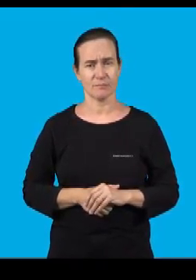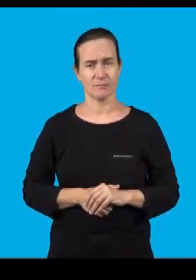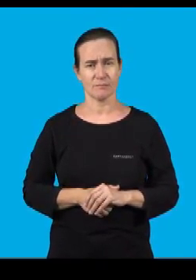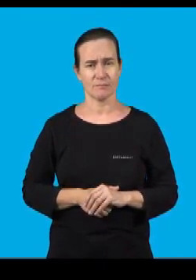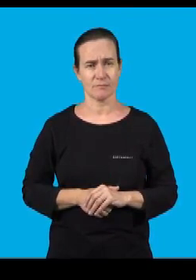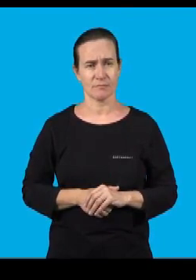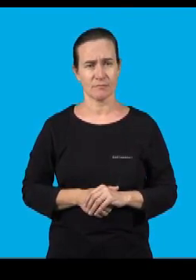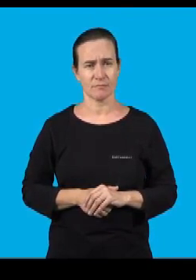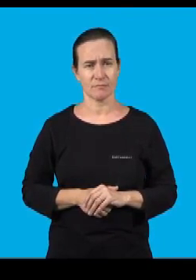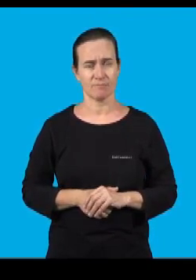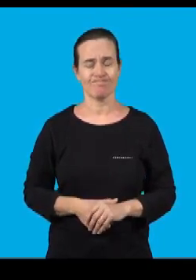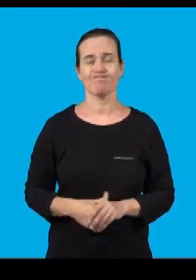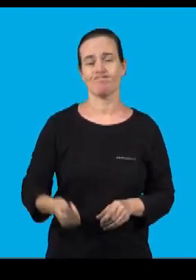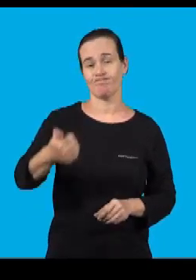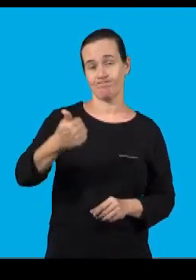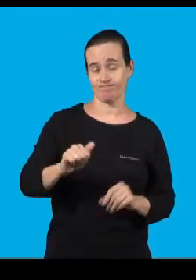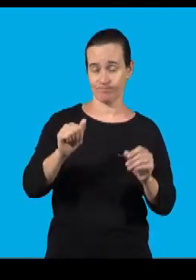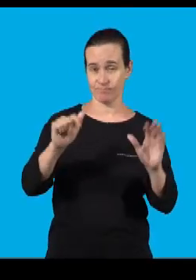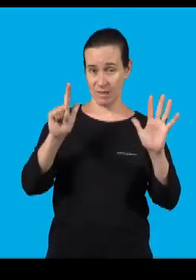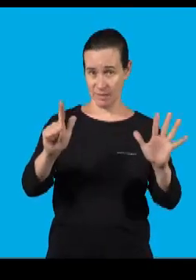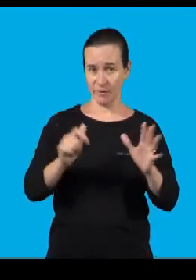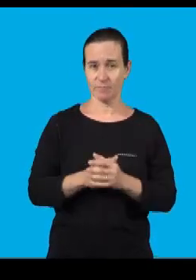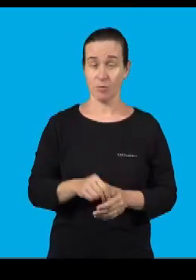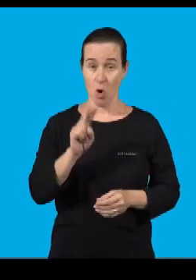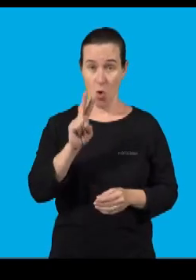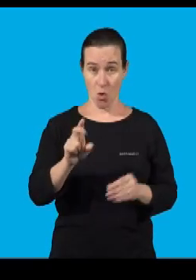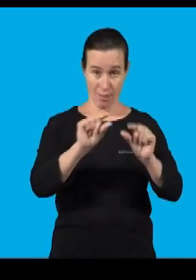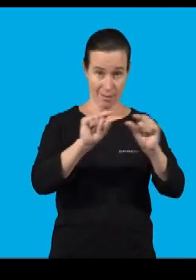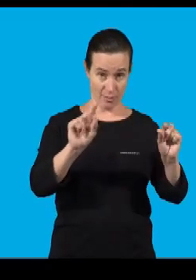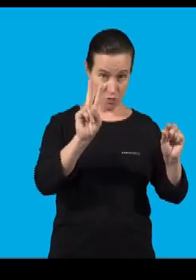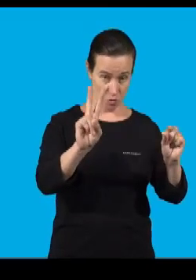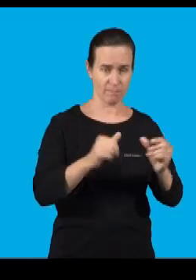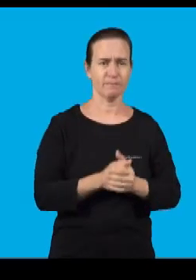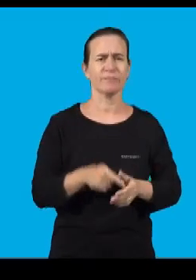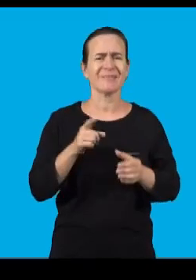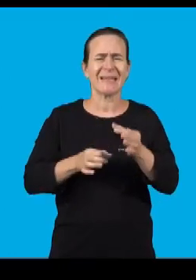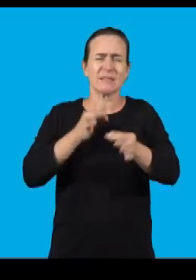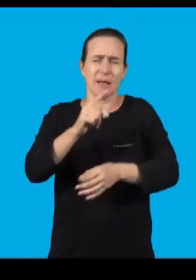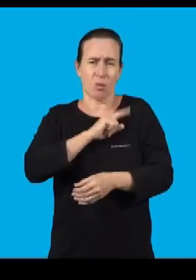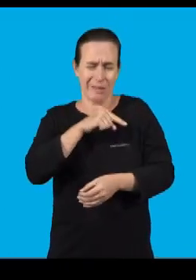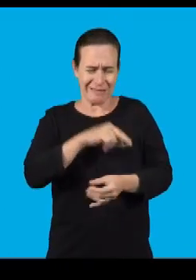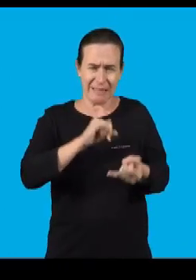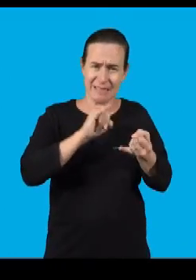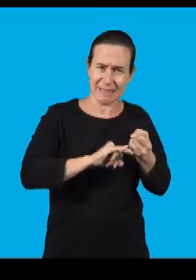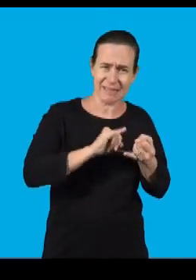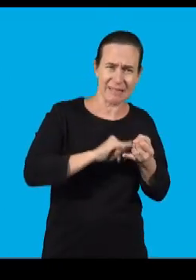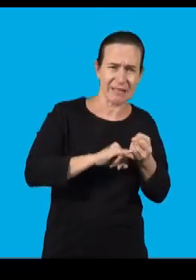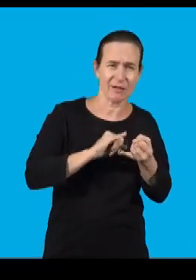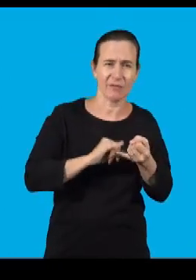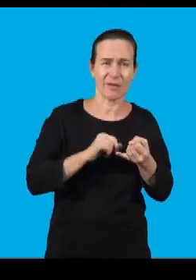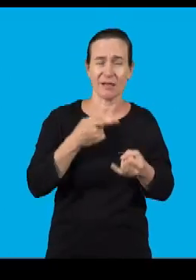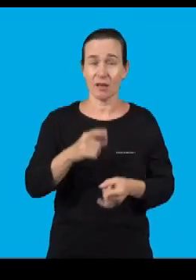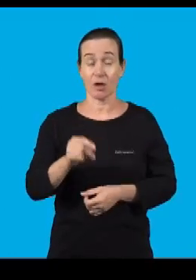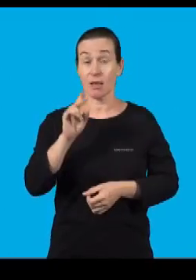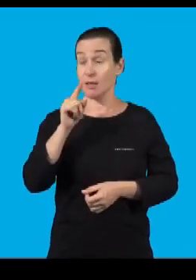located. All right. 1.7. Refer to line 2. Explain why Stephen neither saw